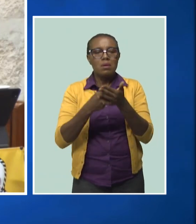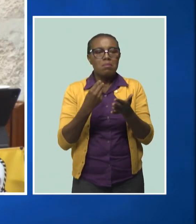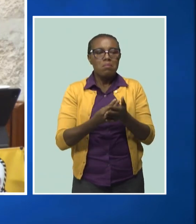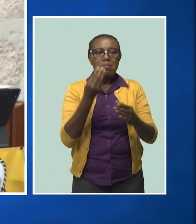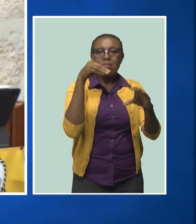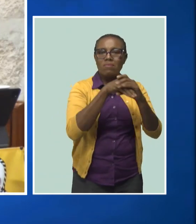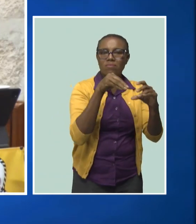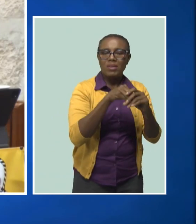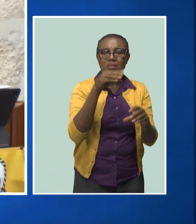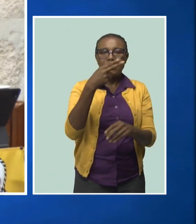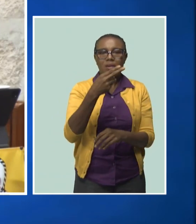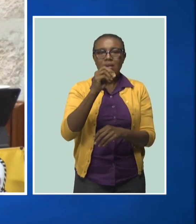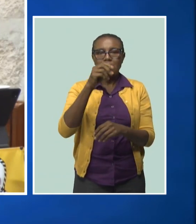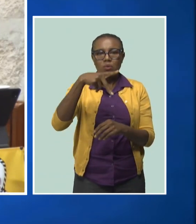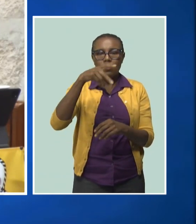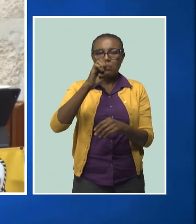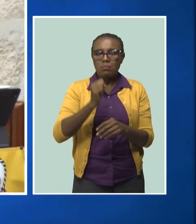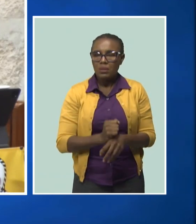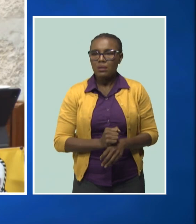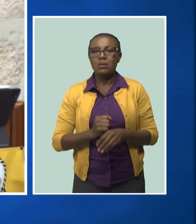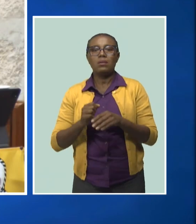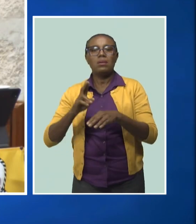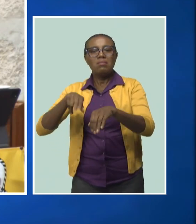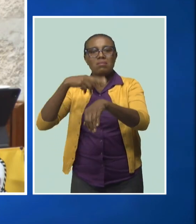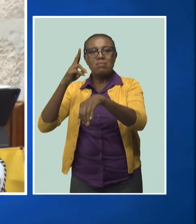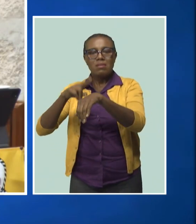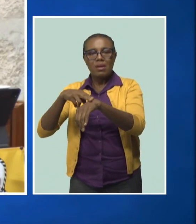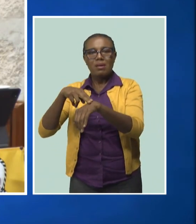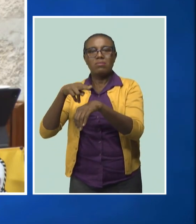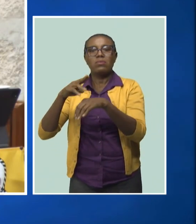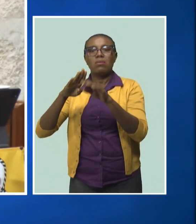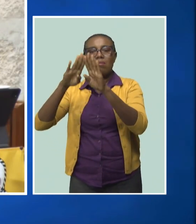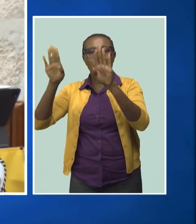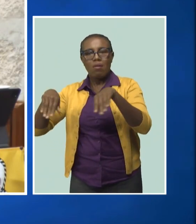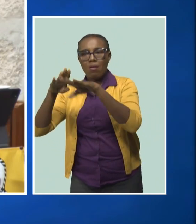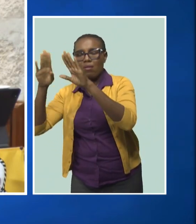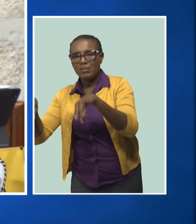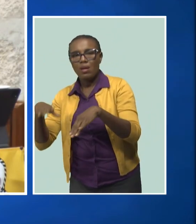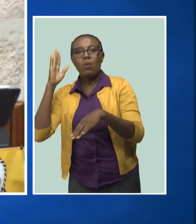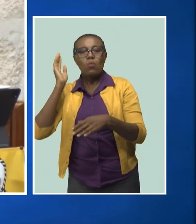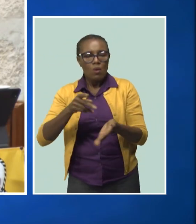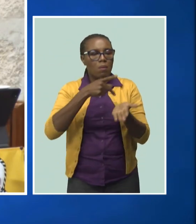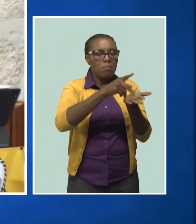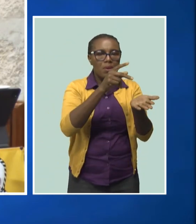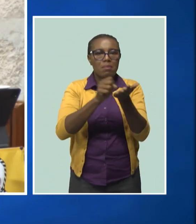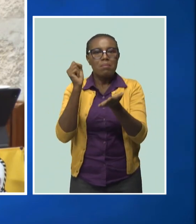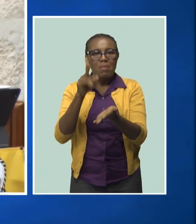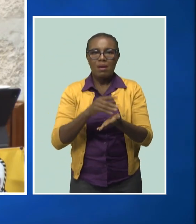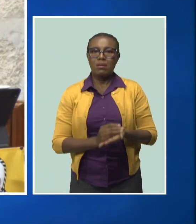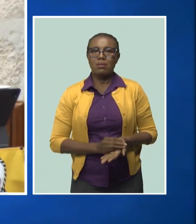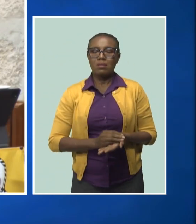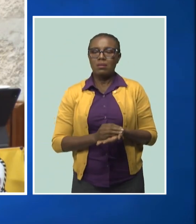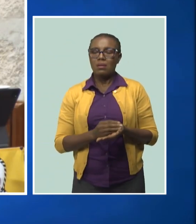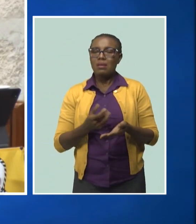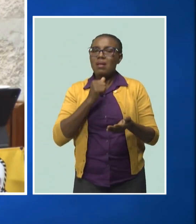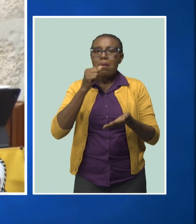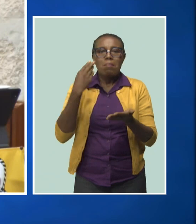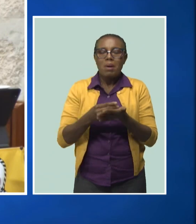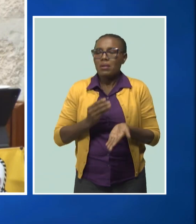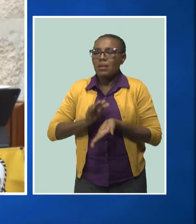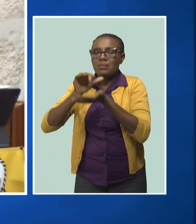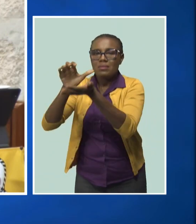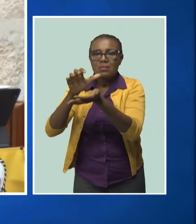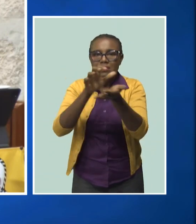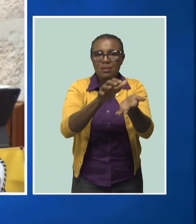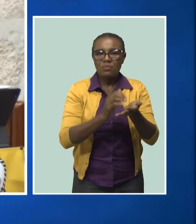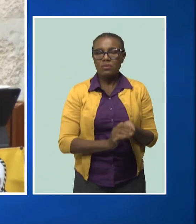some instances, national housing, will be repaid because it is not a grant. It is not the grant